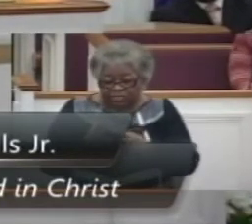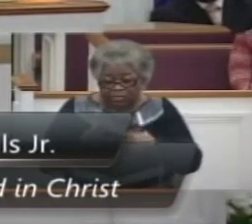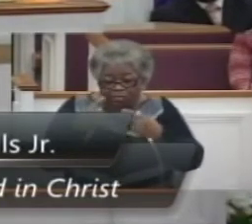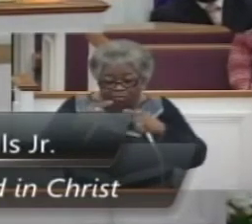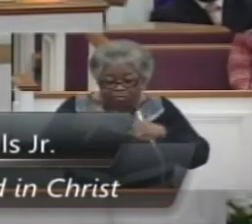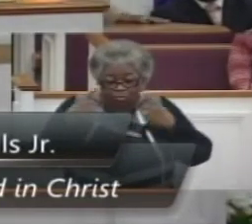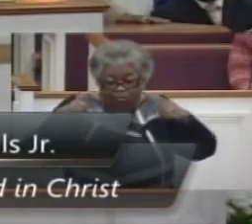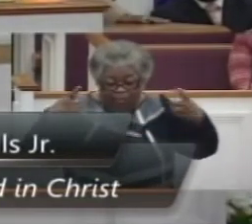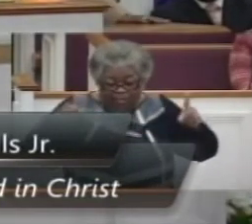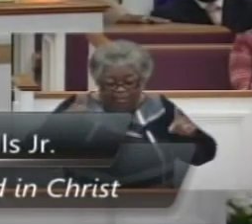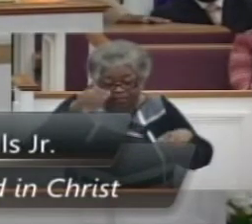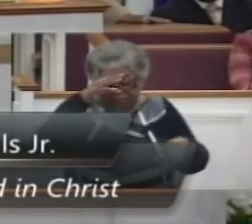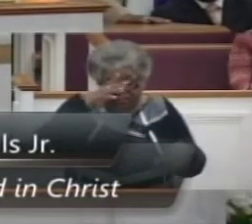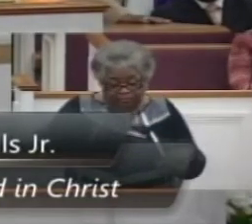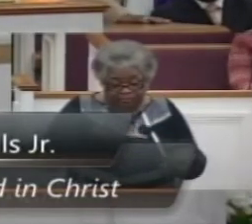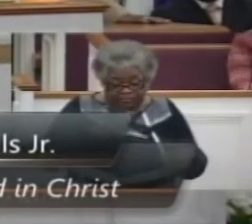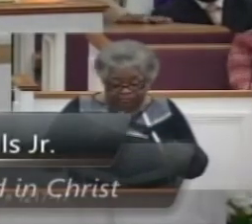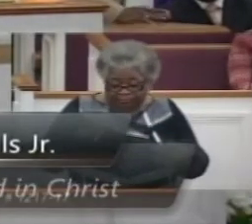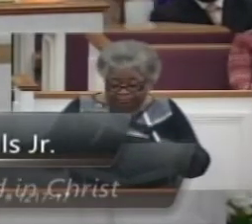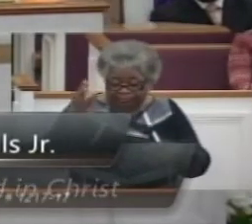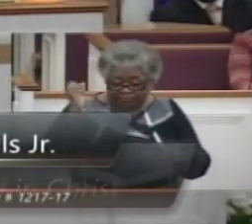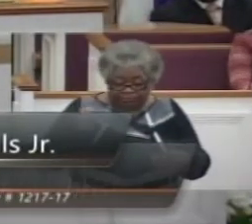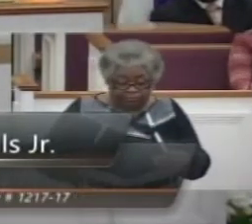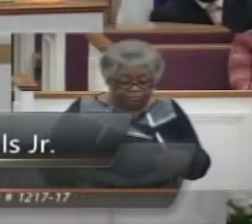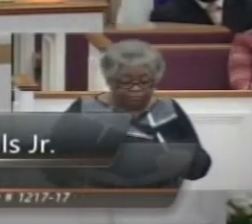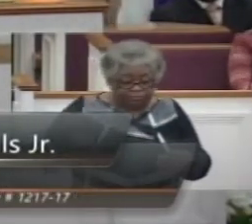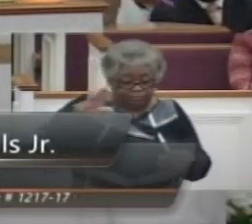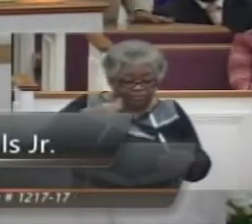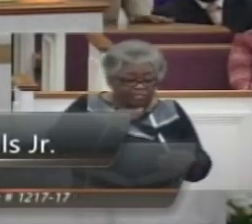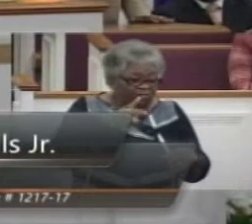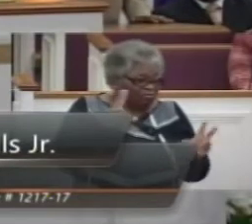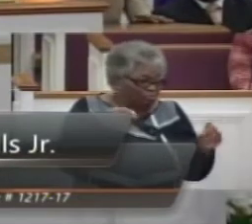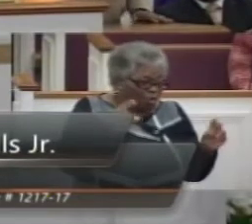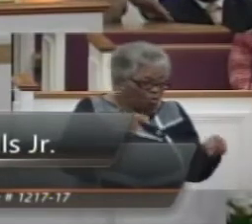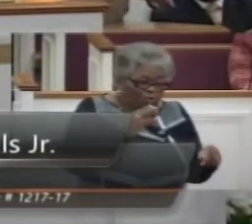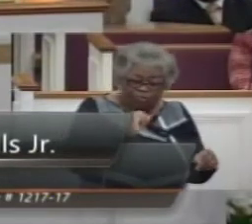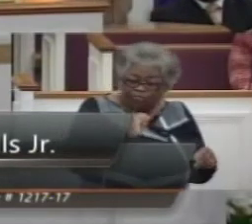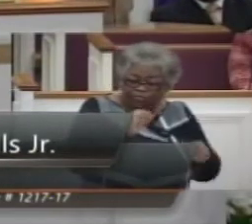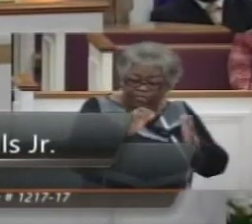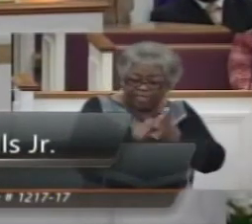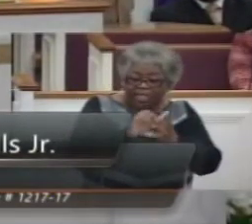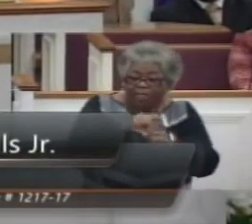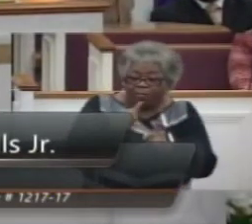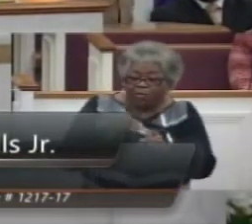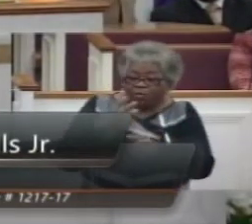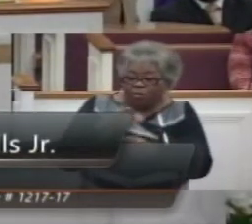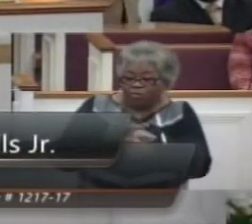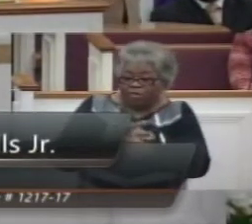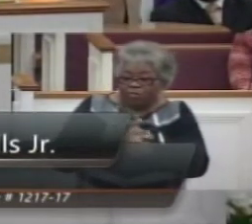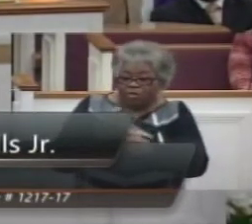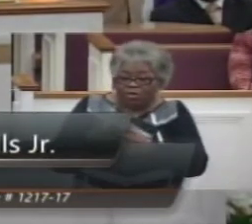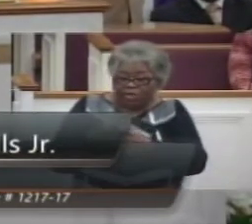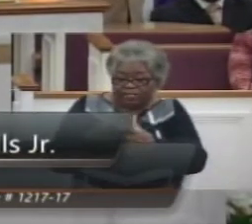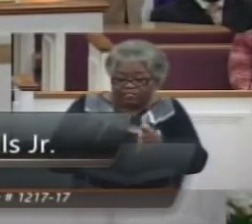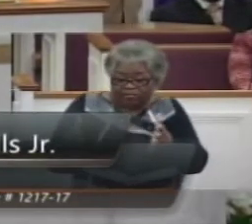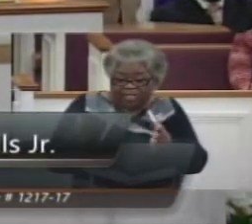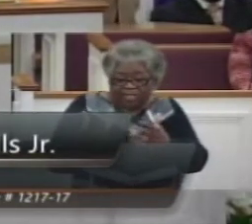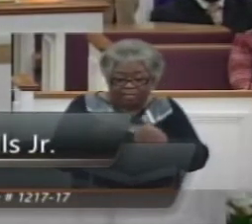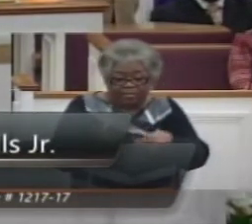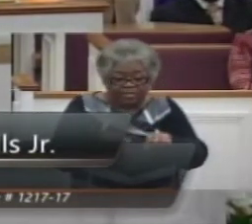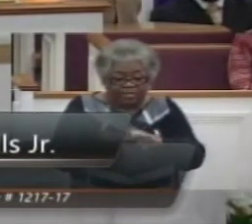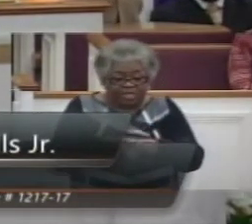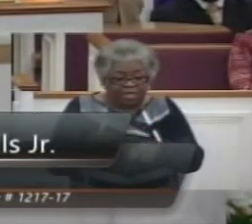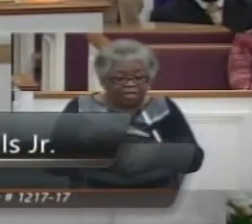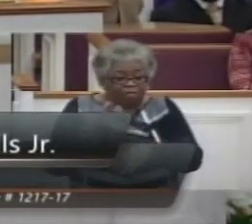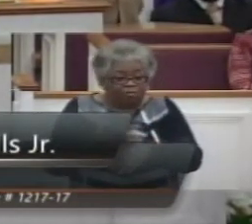great giants. Can I talk to you? They said, no, we won't do that, but we will expand the lane.